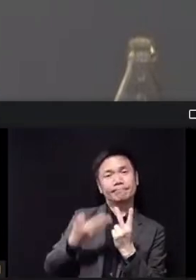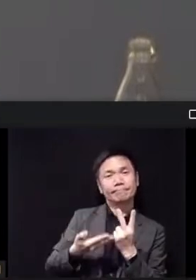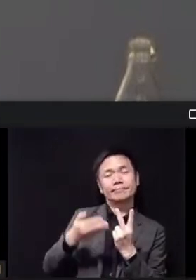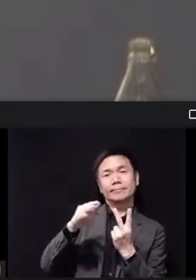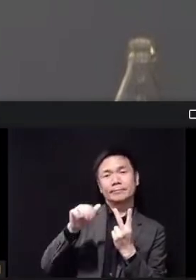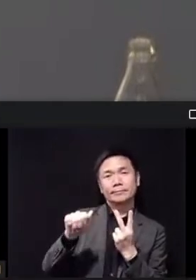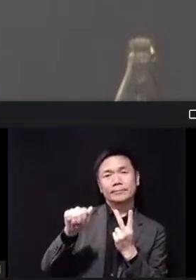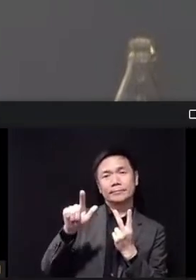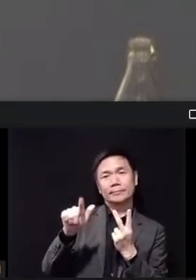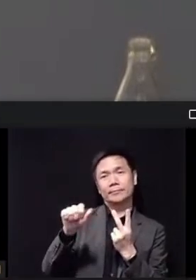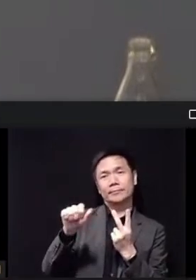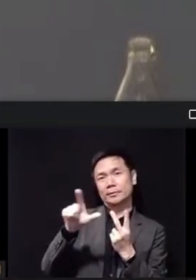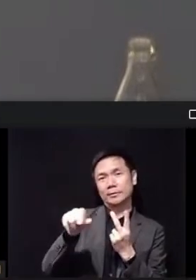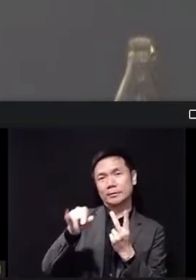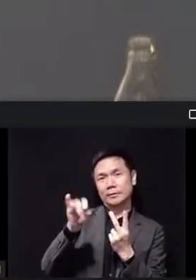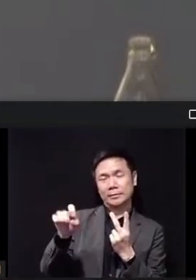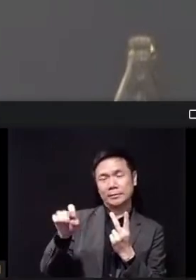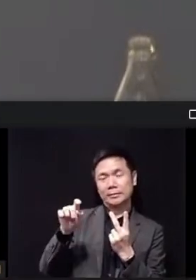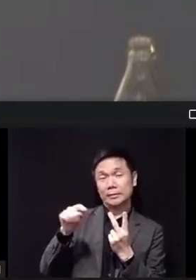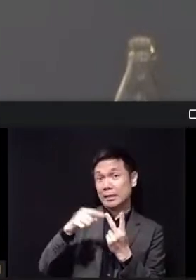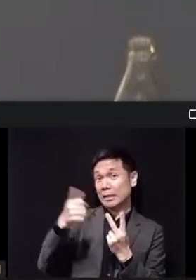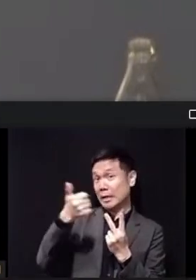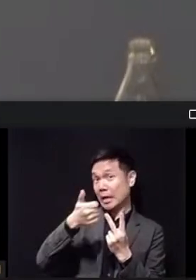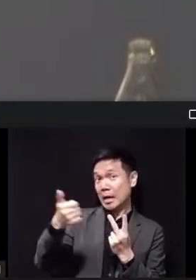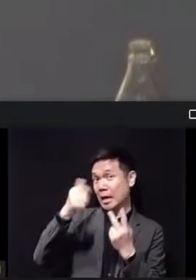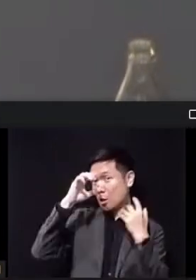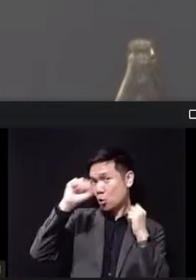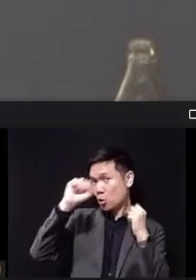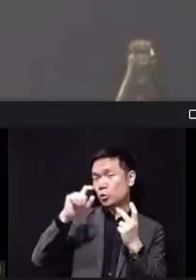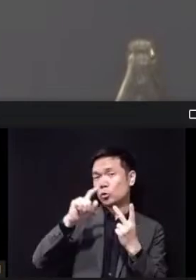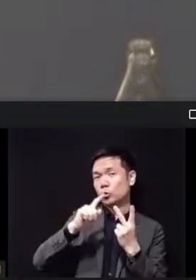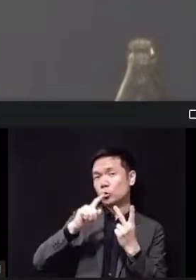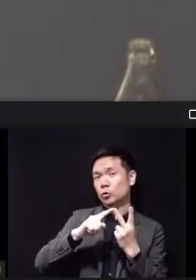Ashley Lofa Apinalu, High Commissioner of